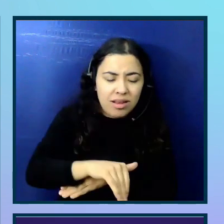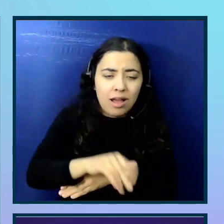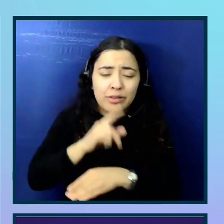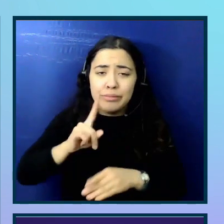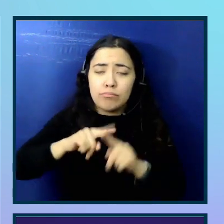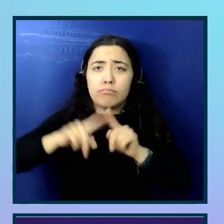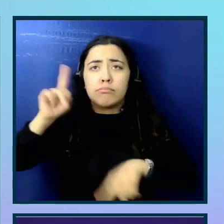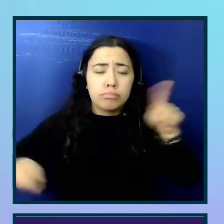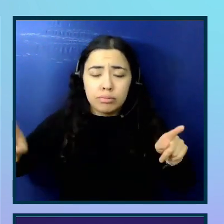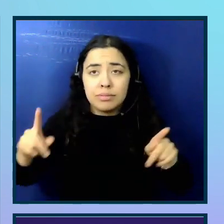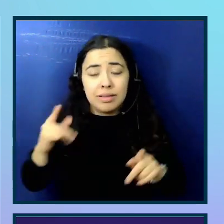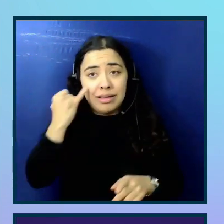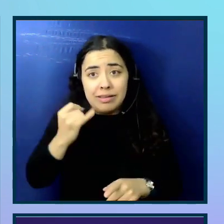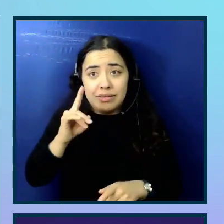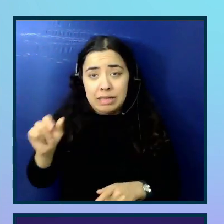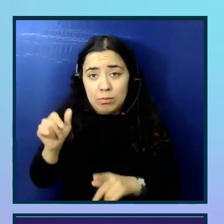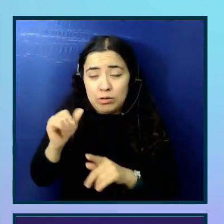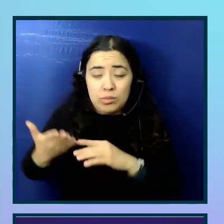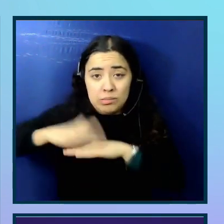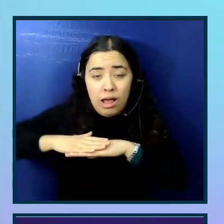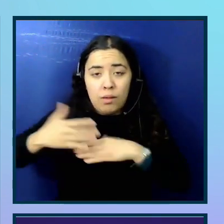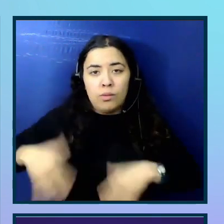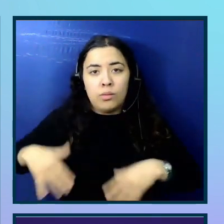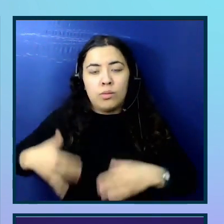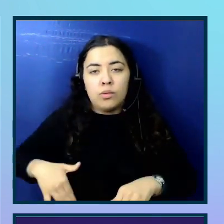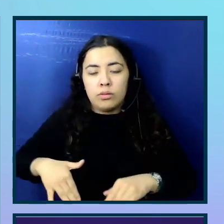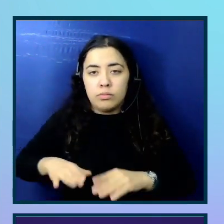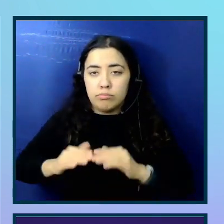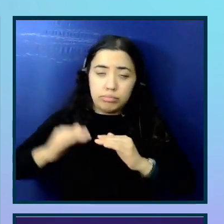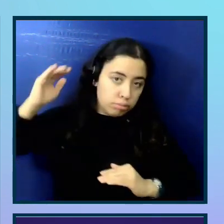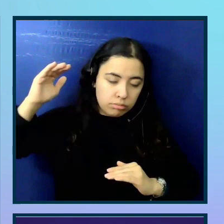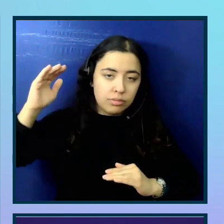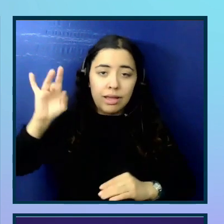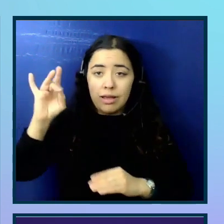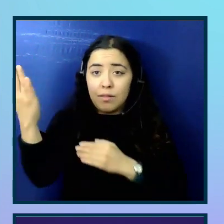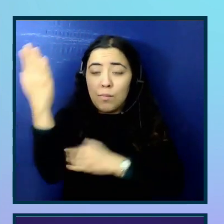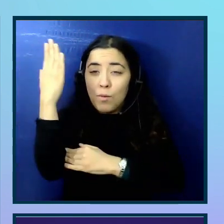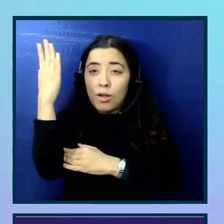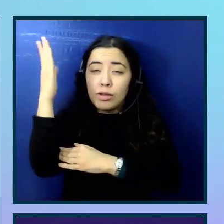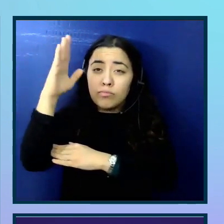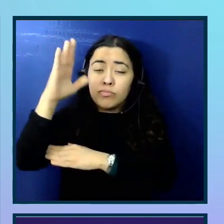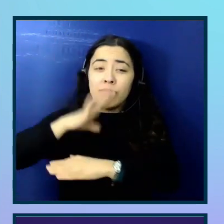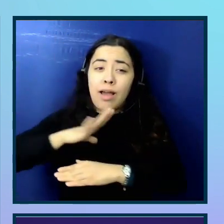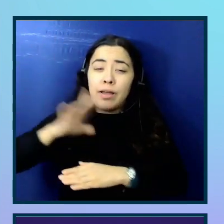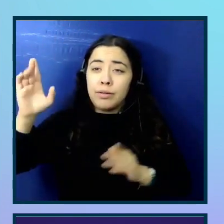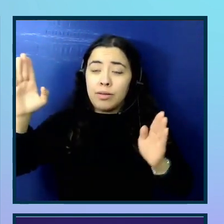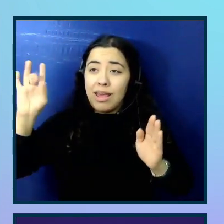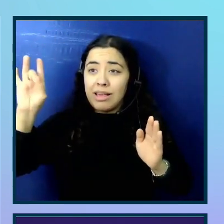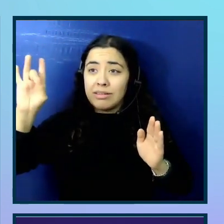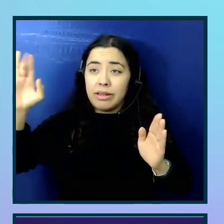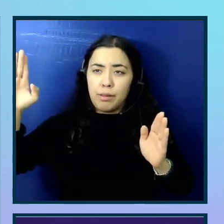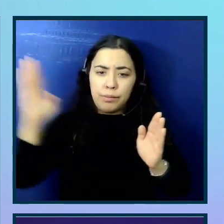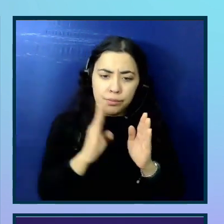individuals. So, when you start off at an 8 in the morning and then you go down to the 2, what that can actually feel like.